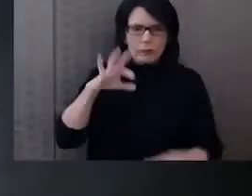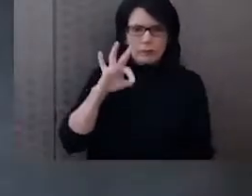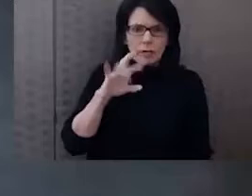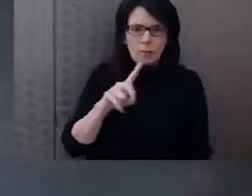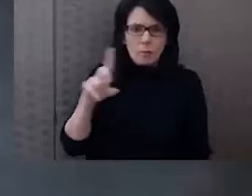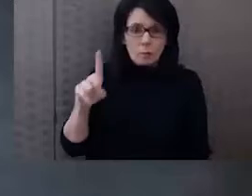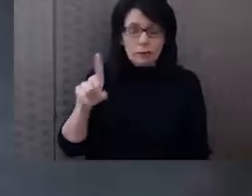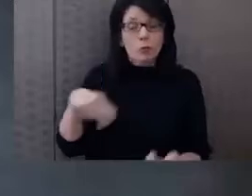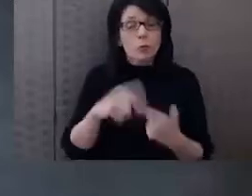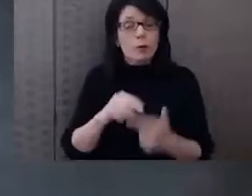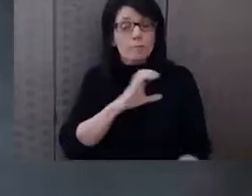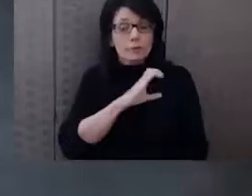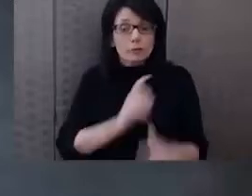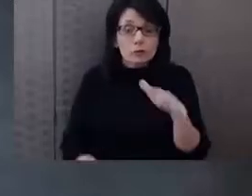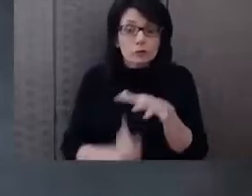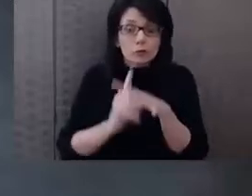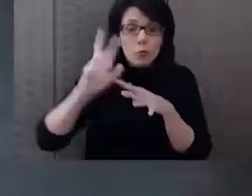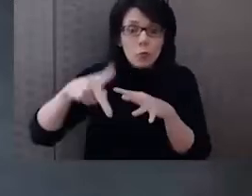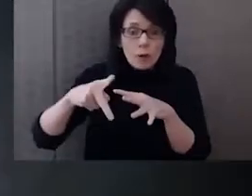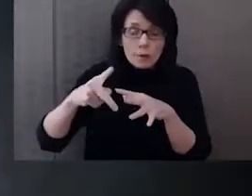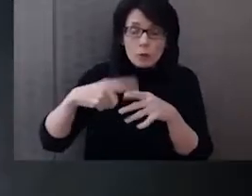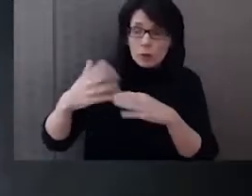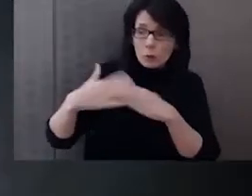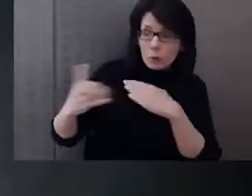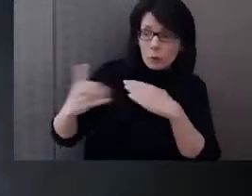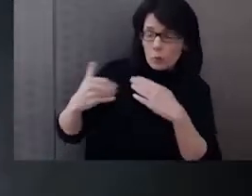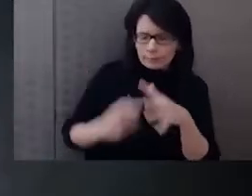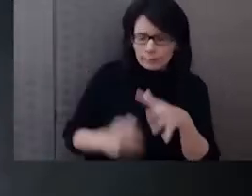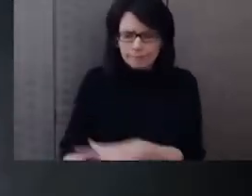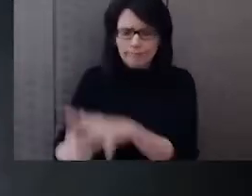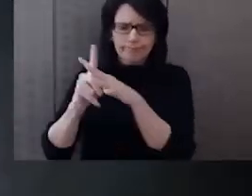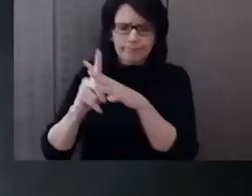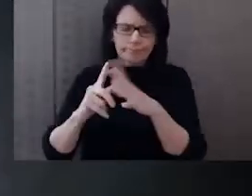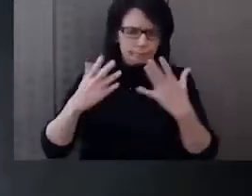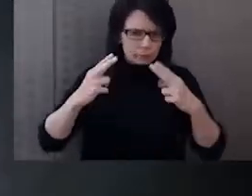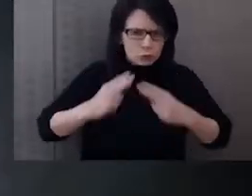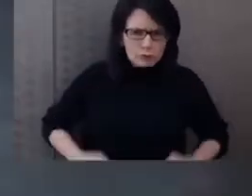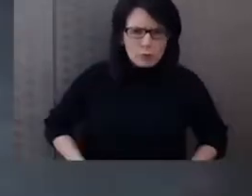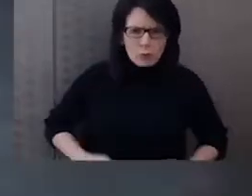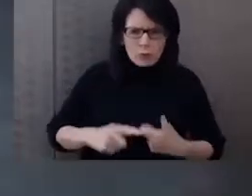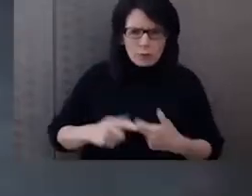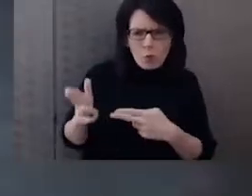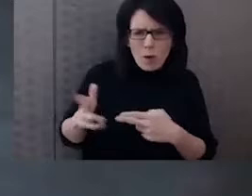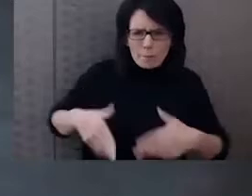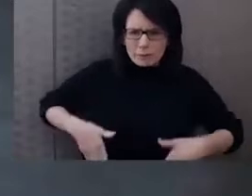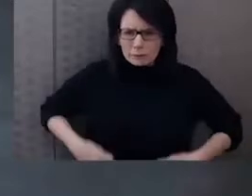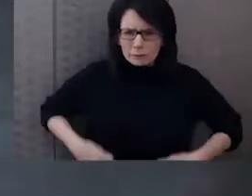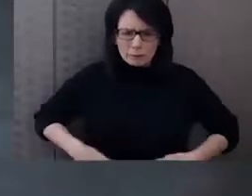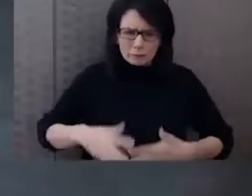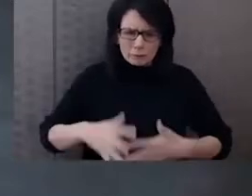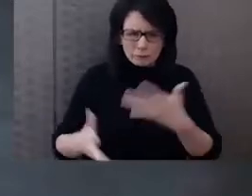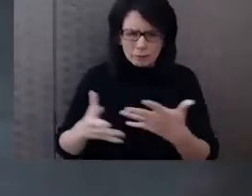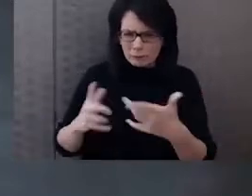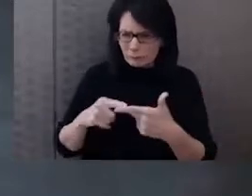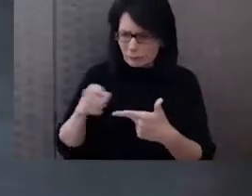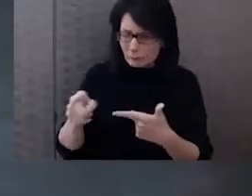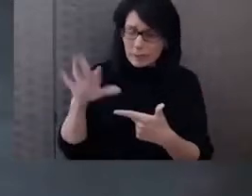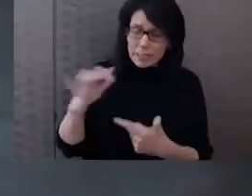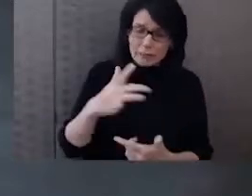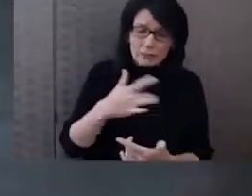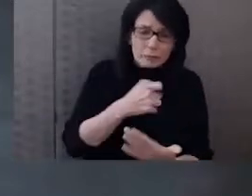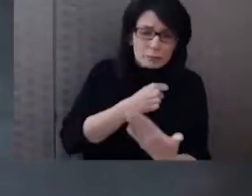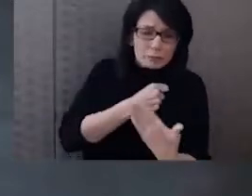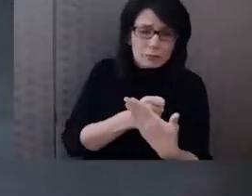crime scene. Multiple cops, there's sirens, and they come with their uniforms, tasers, and weapons. When you call for someone who has a heart attack or a stroke,